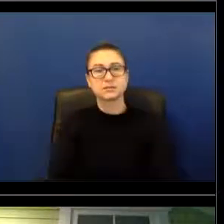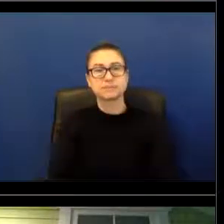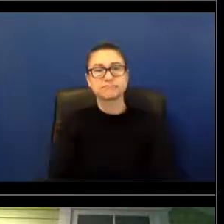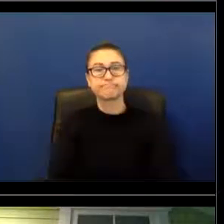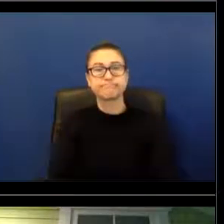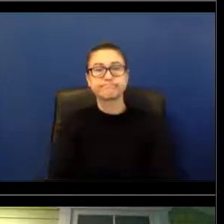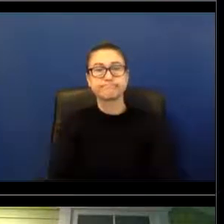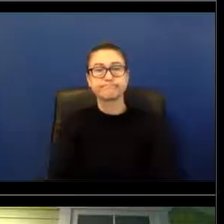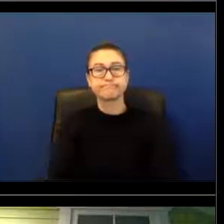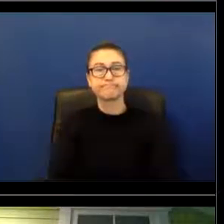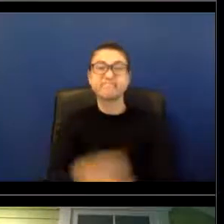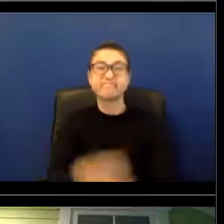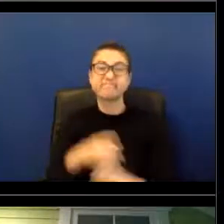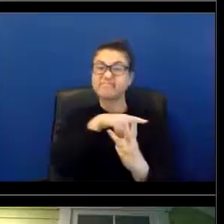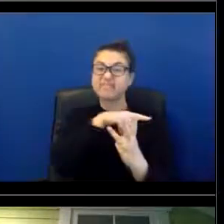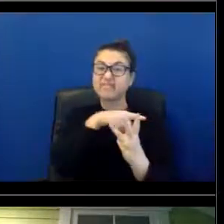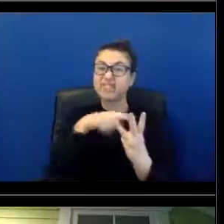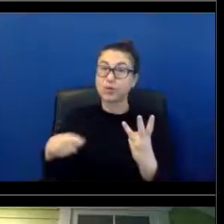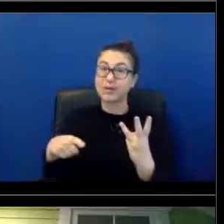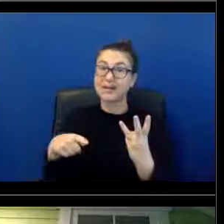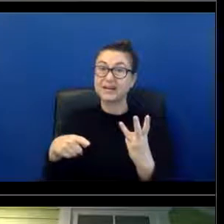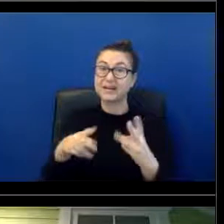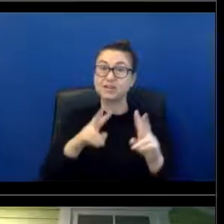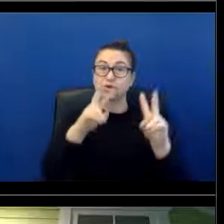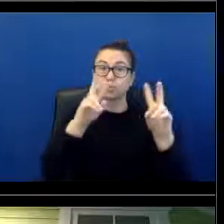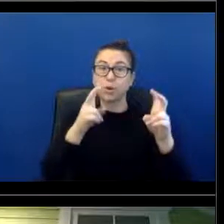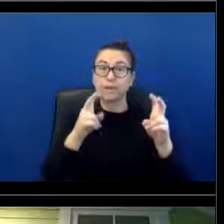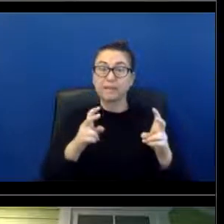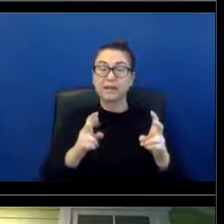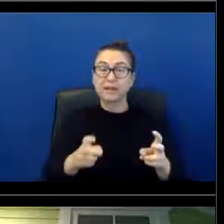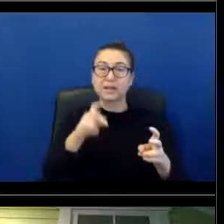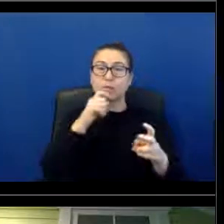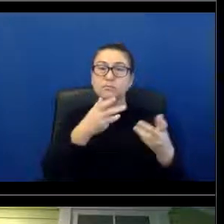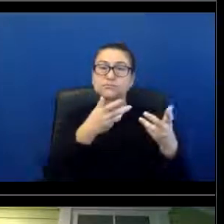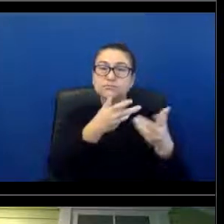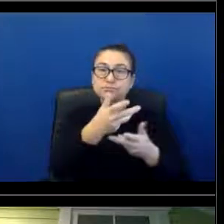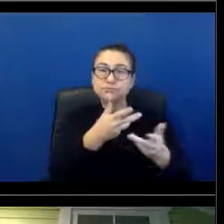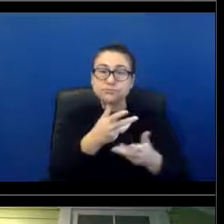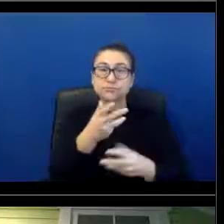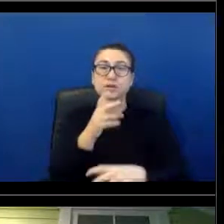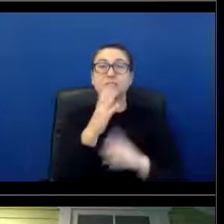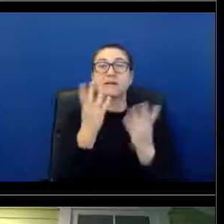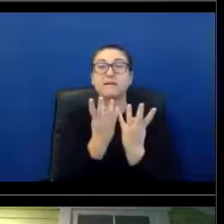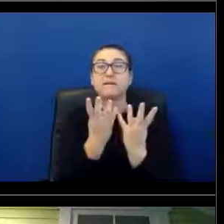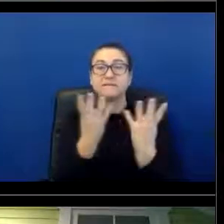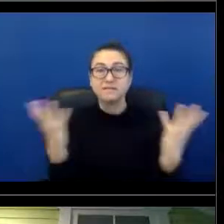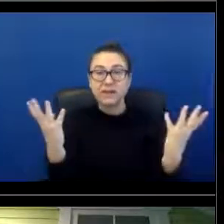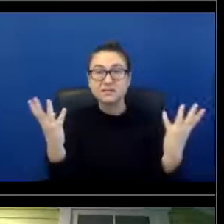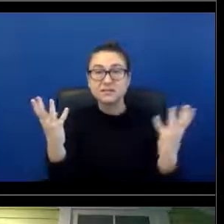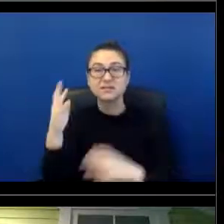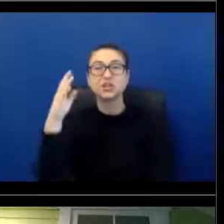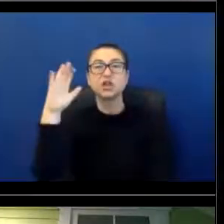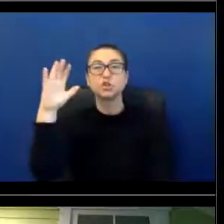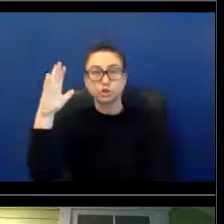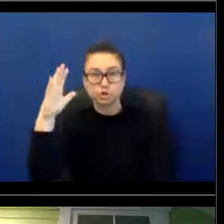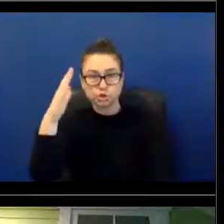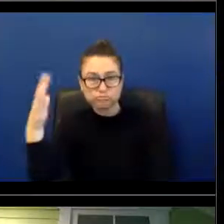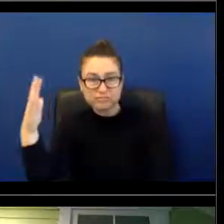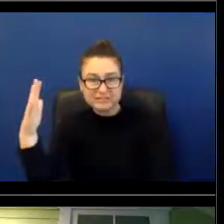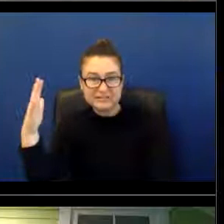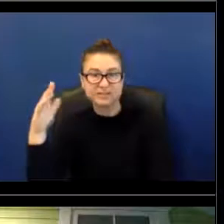are our 3 topics we're going to talk about today: fences, trees, noises, and animals, which we've